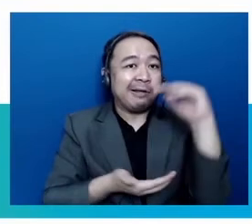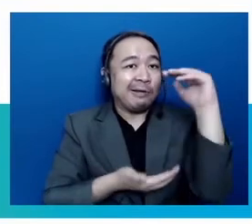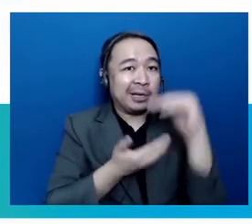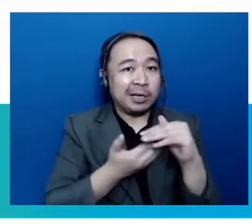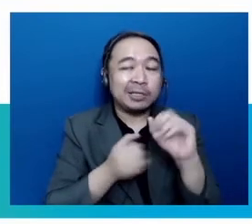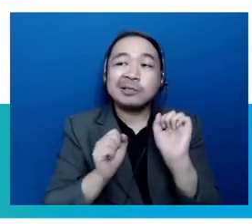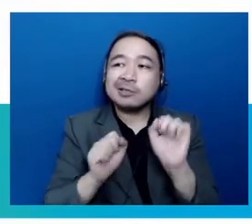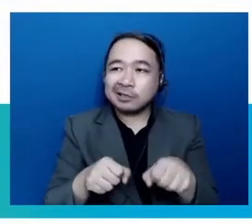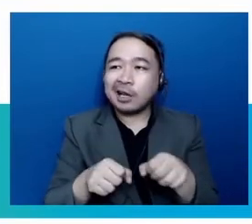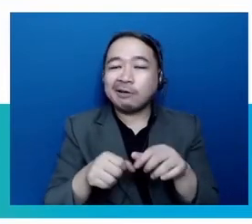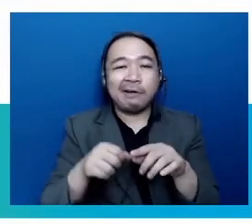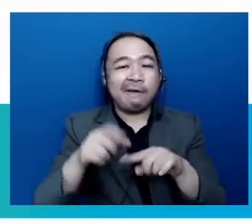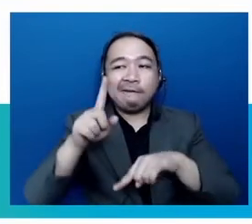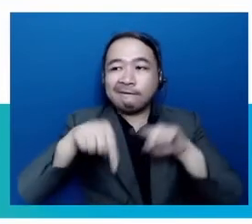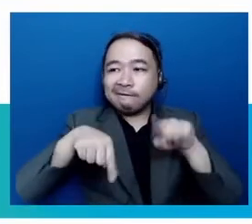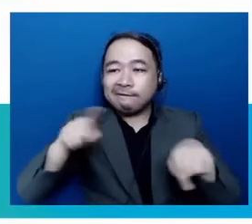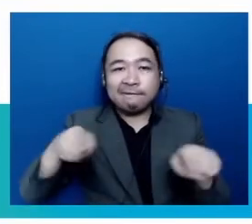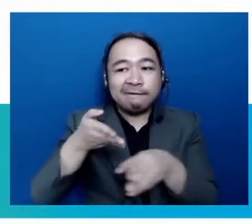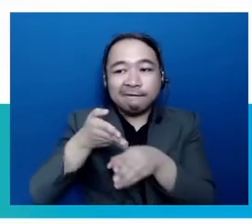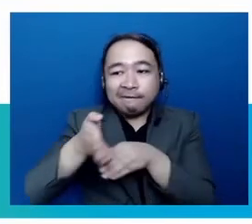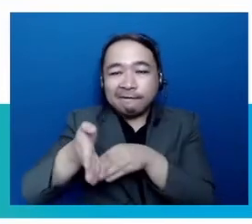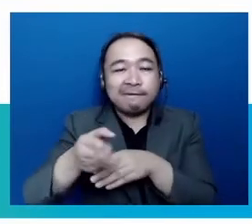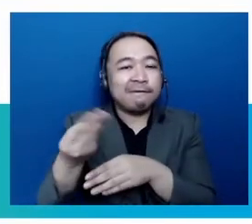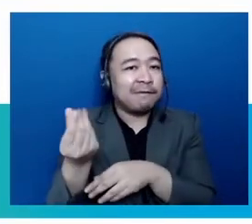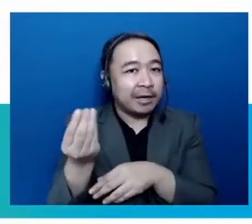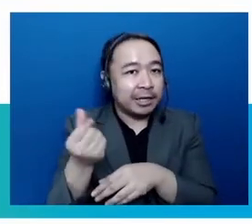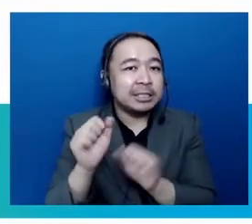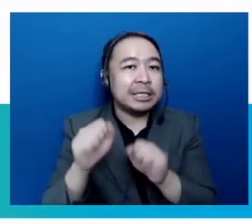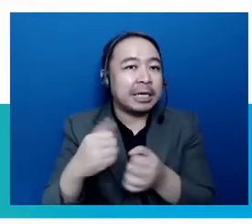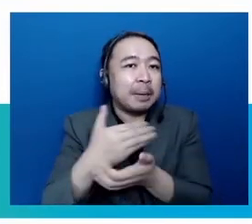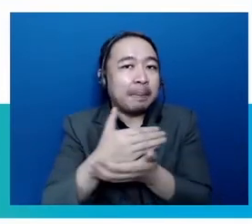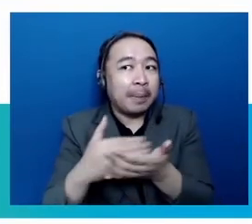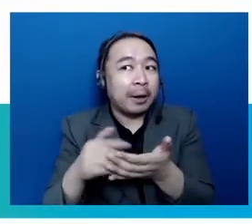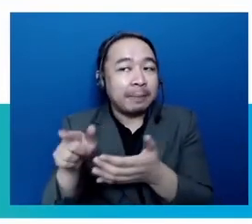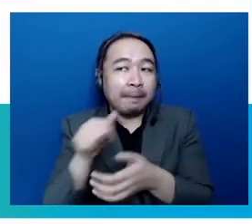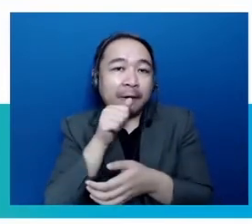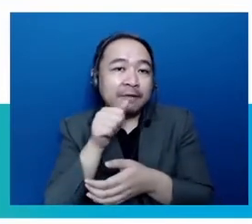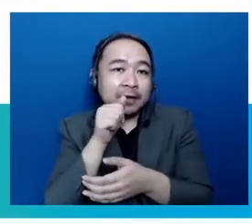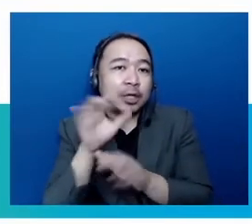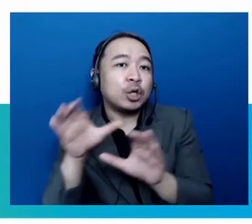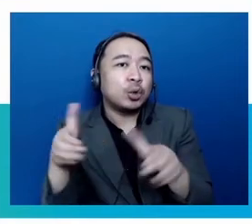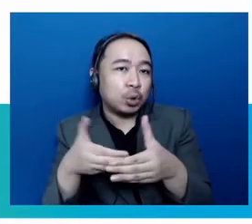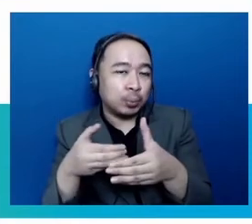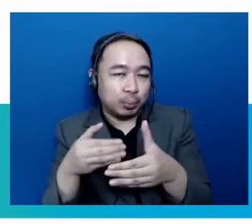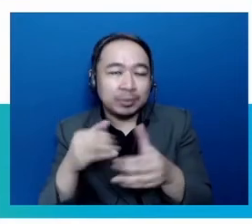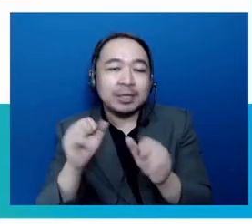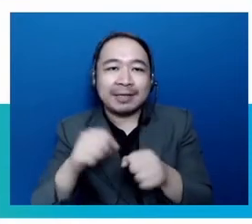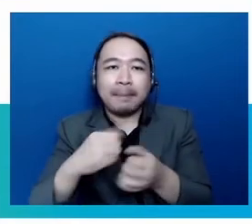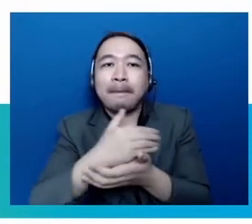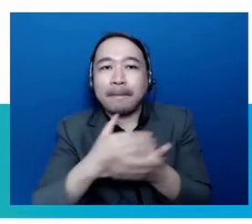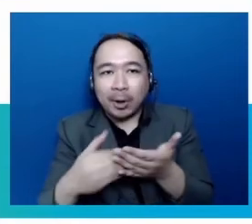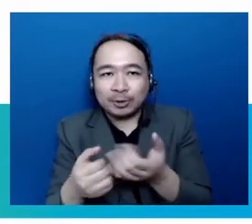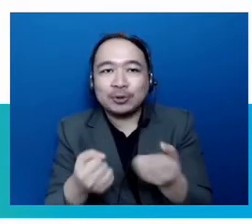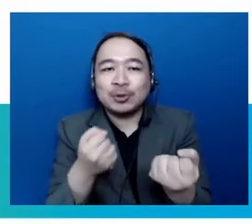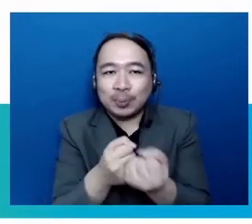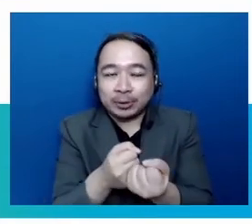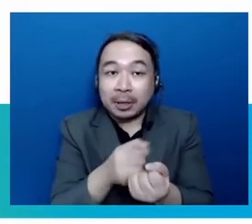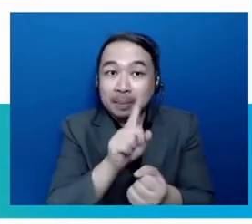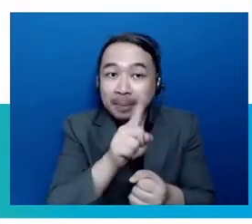of finance, they can be partially financed by the private sector, but never fully.